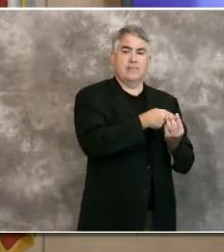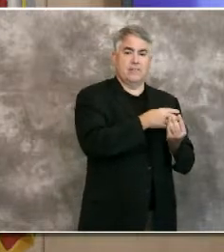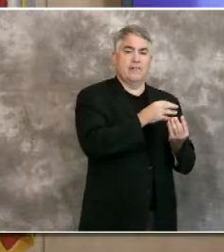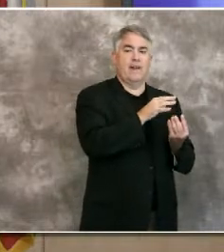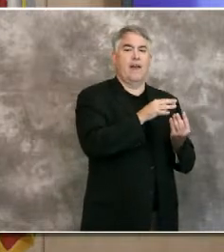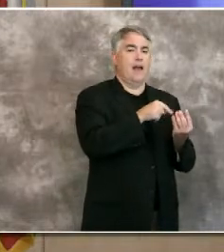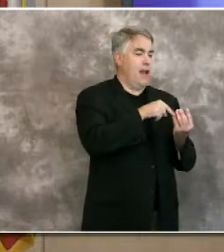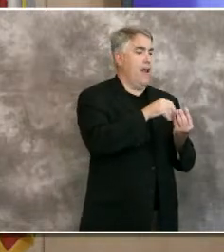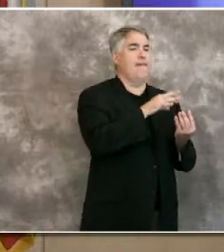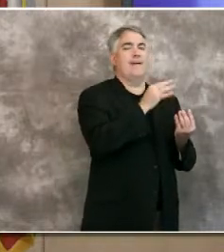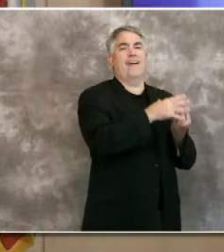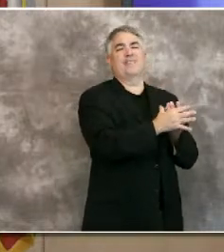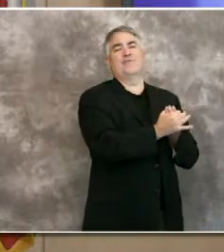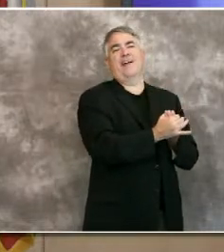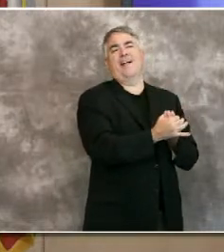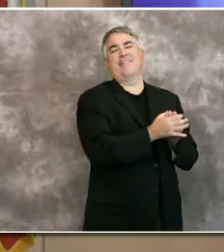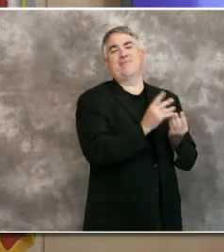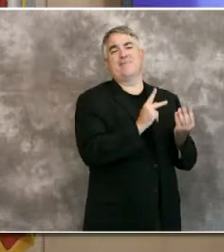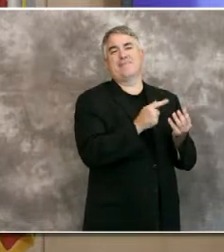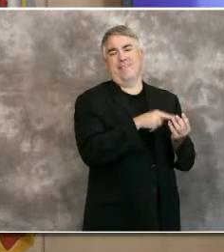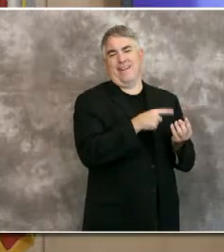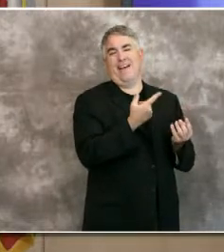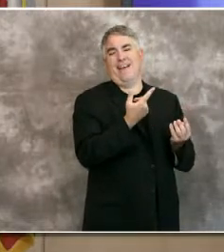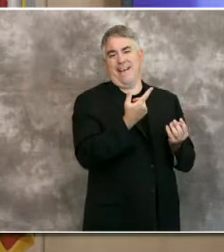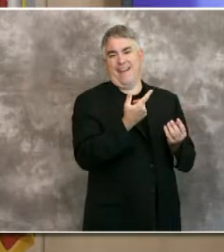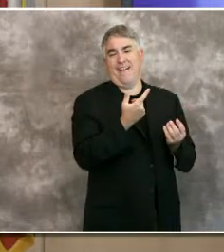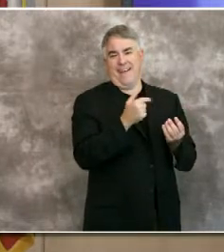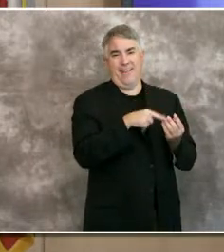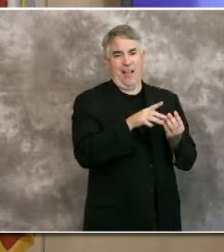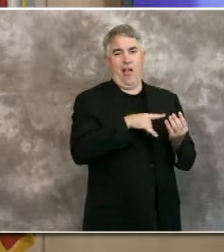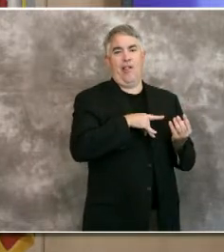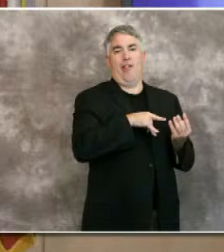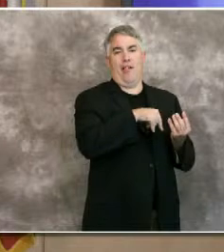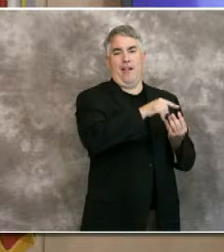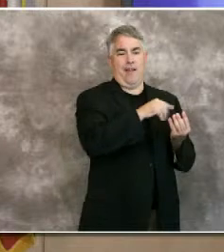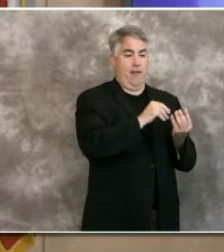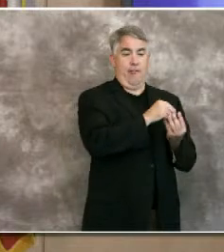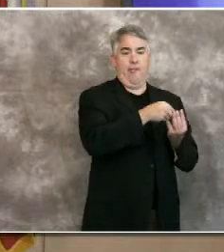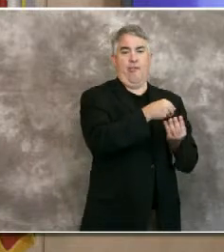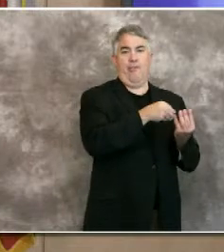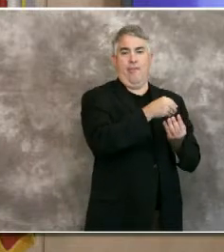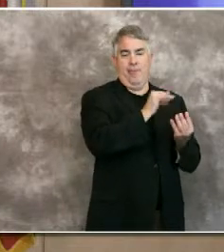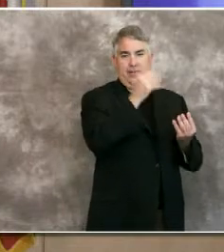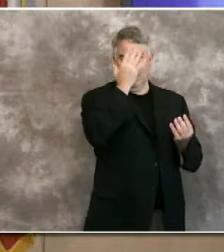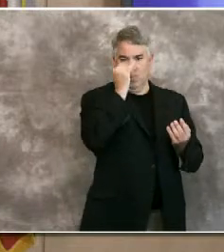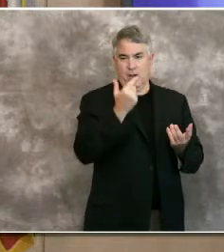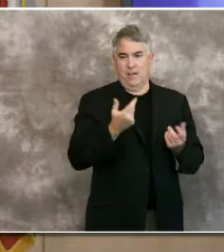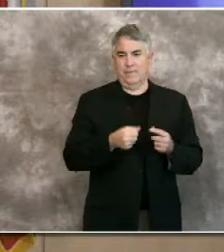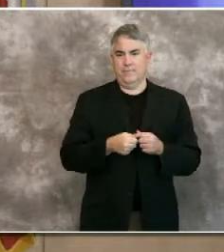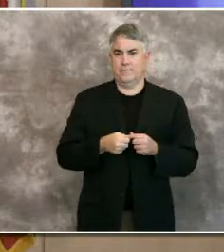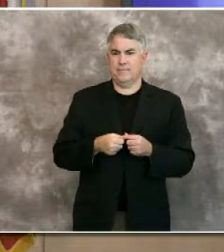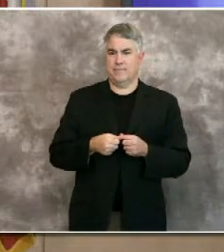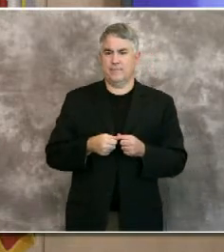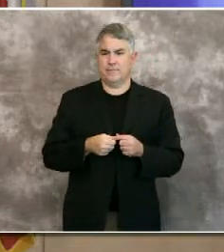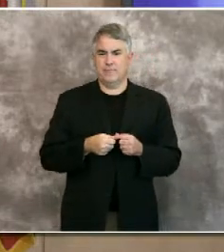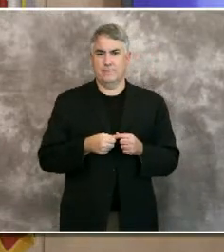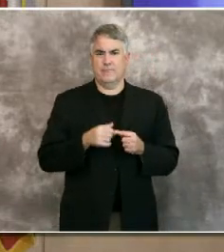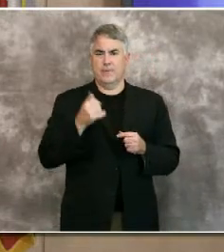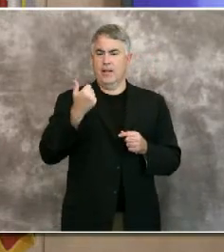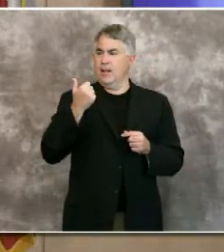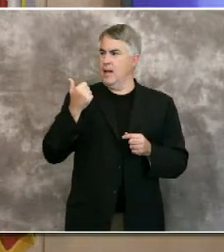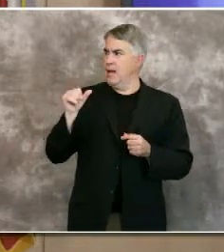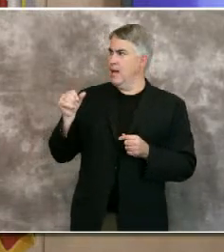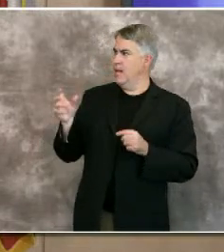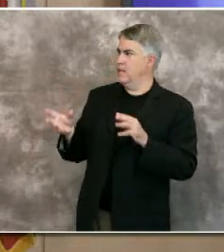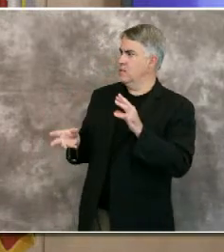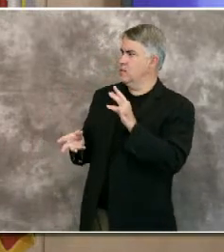numbers could change over time. Okay, do we have any indication of the total number of cases or deaths caught up